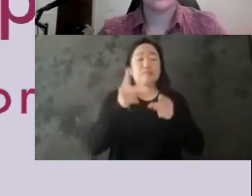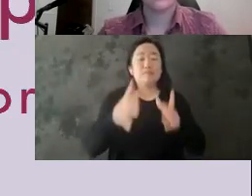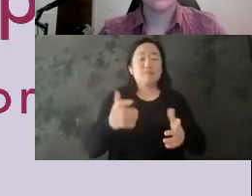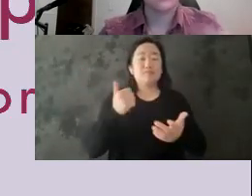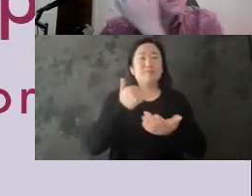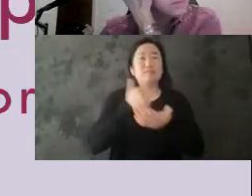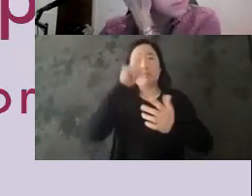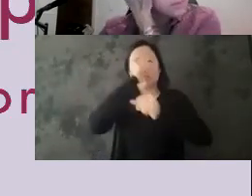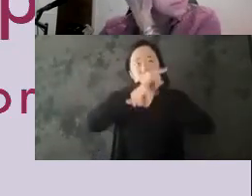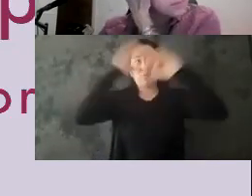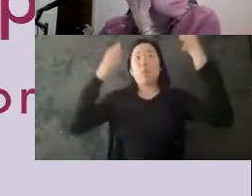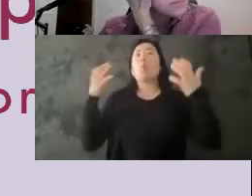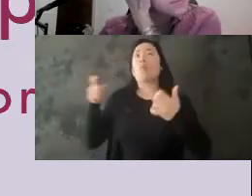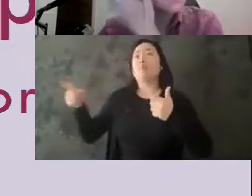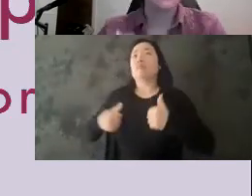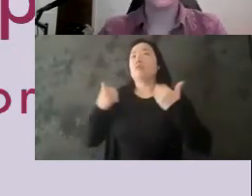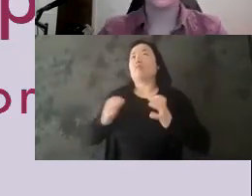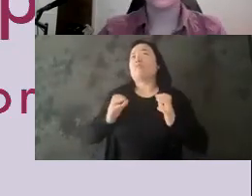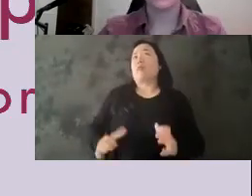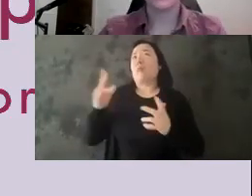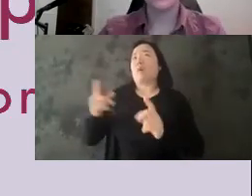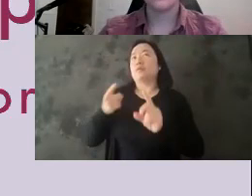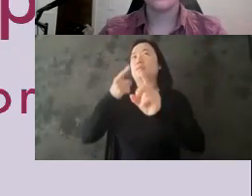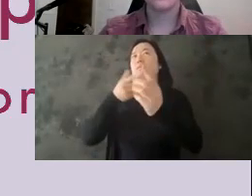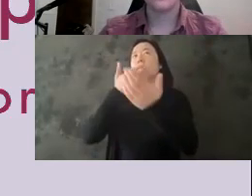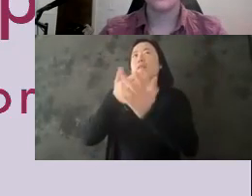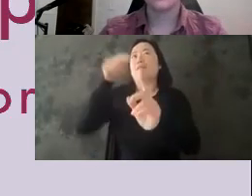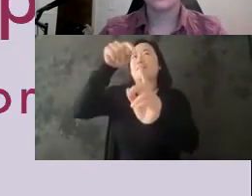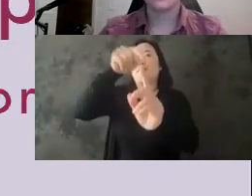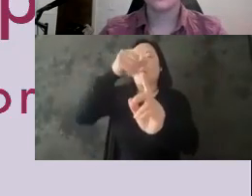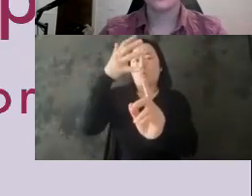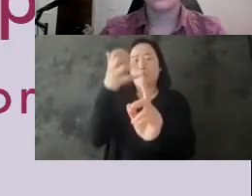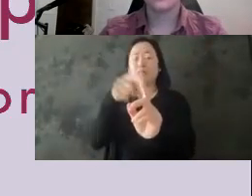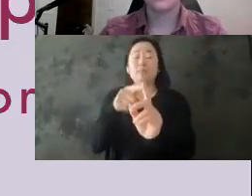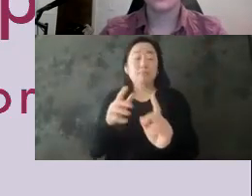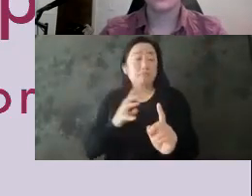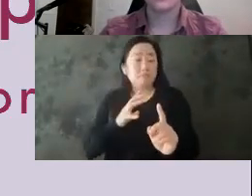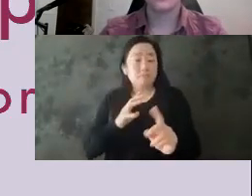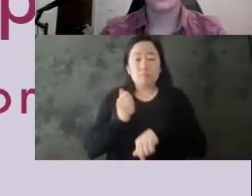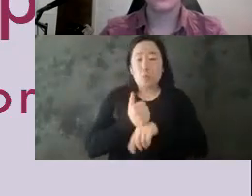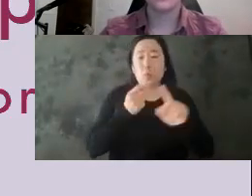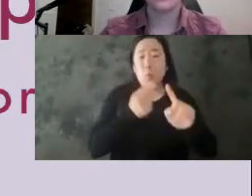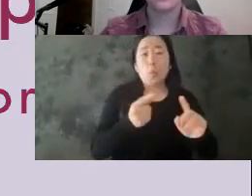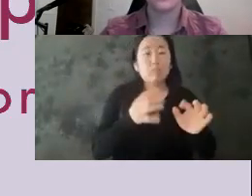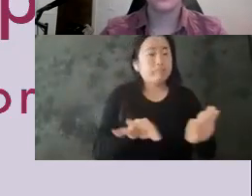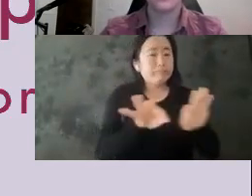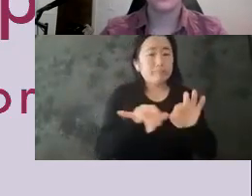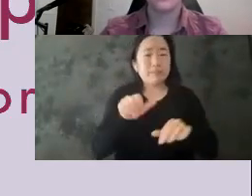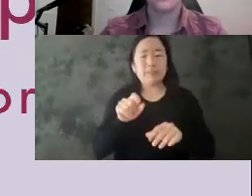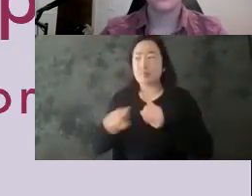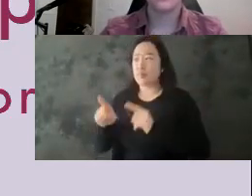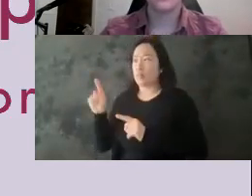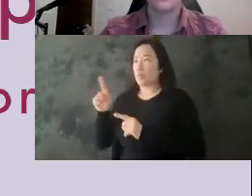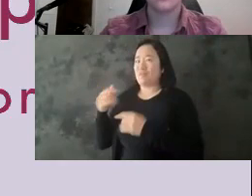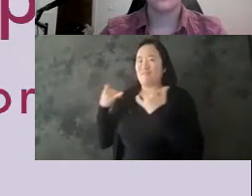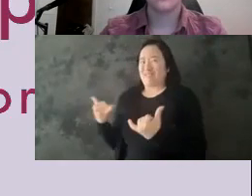while setting goals and moving forward is definitely an important piece of the puzzle, being with a survivor in their current state is where the